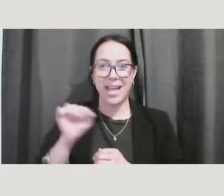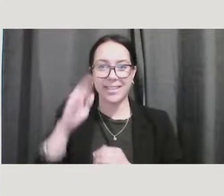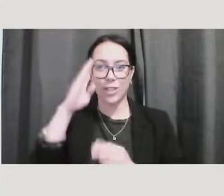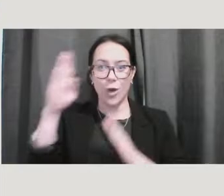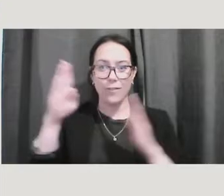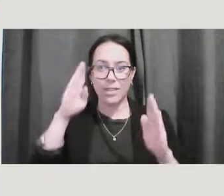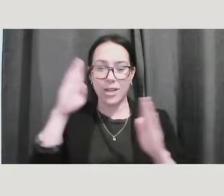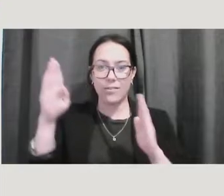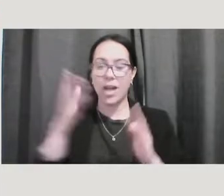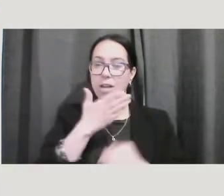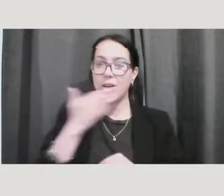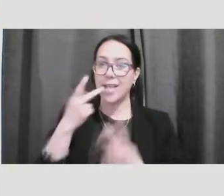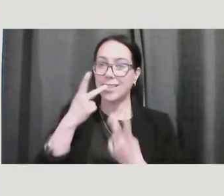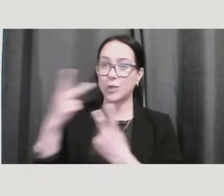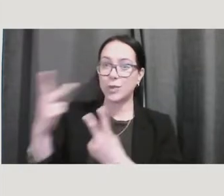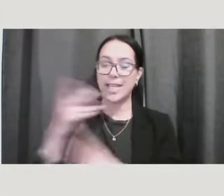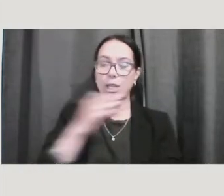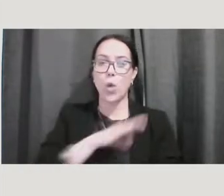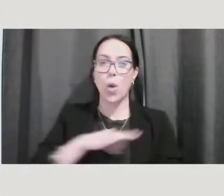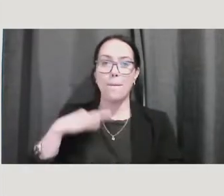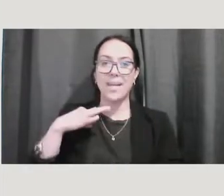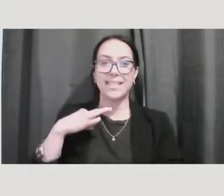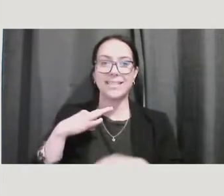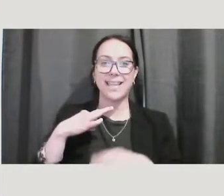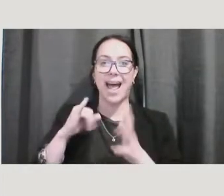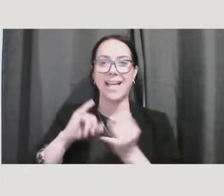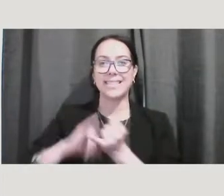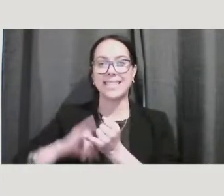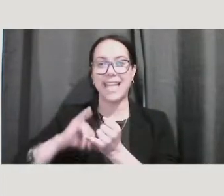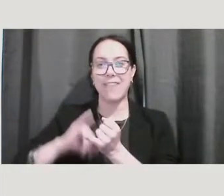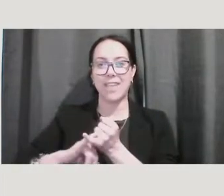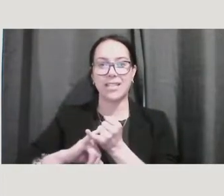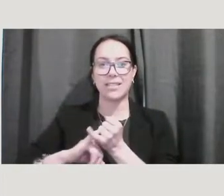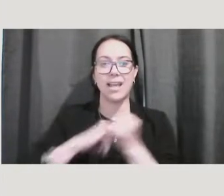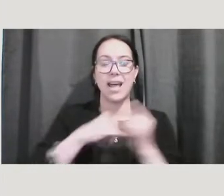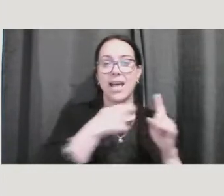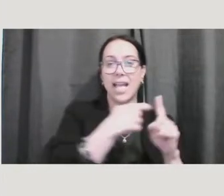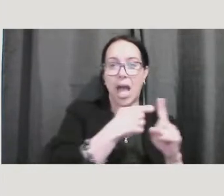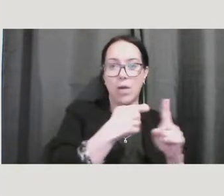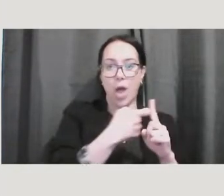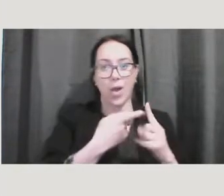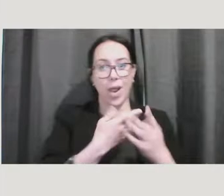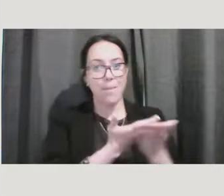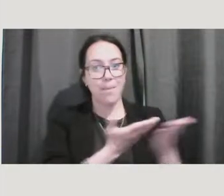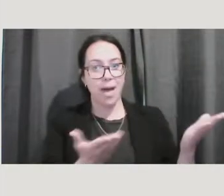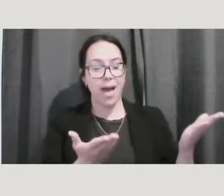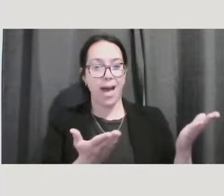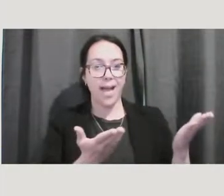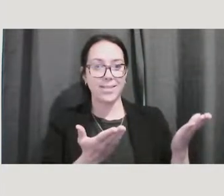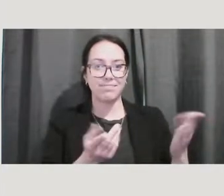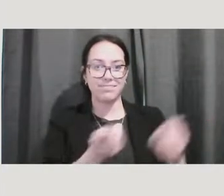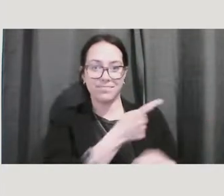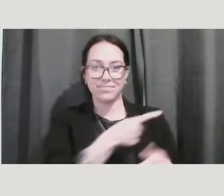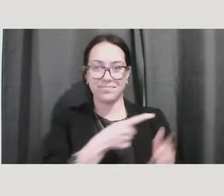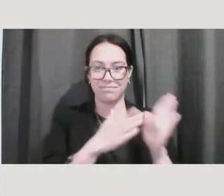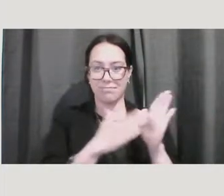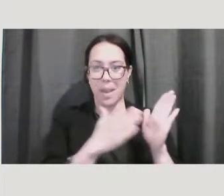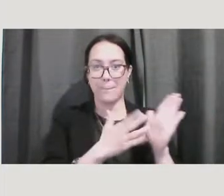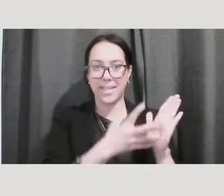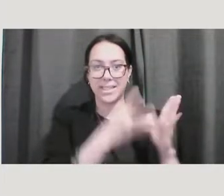Stephen Karen rangi and my fellow chair it is um it's a little bit overwhelming